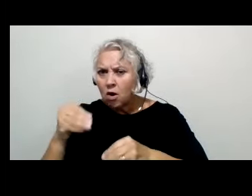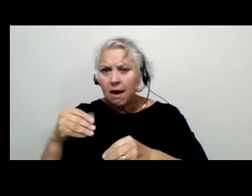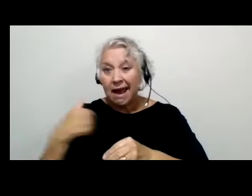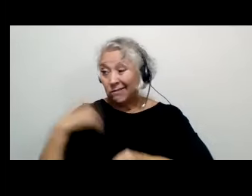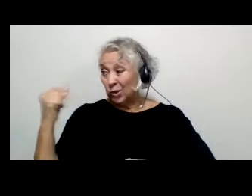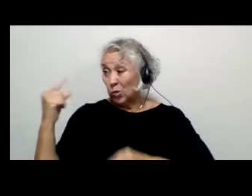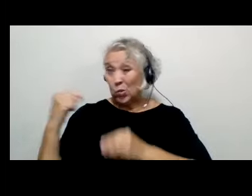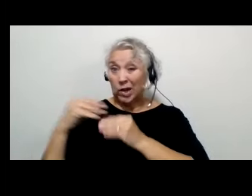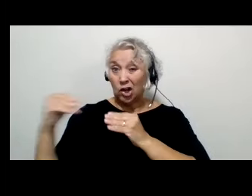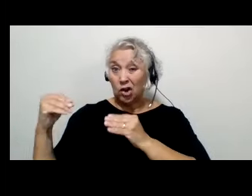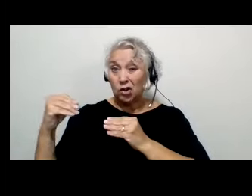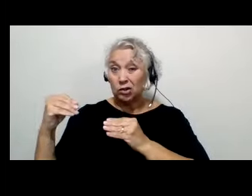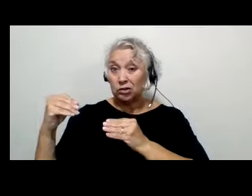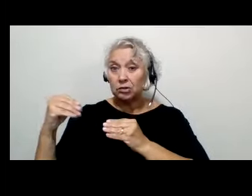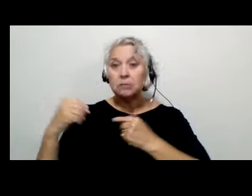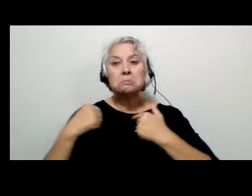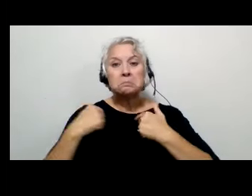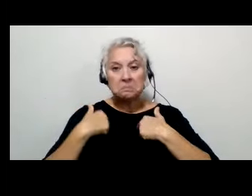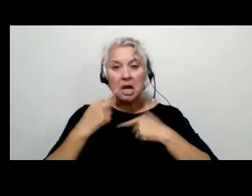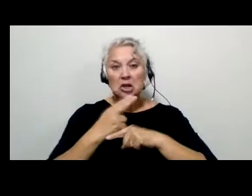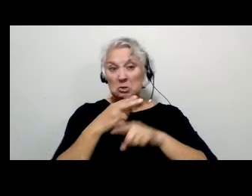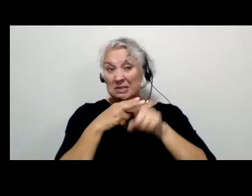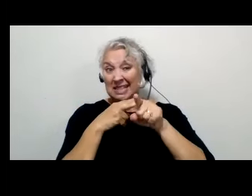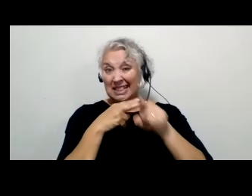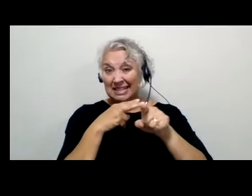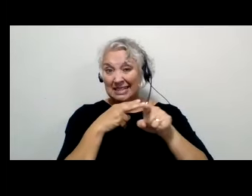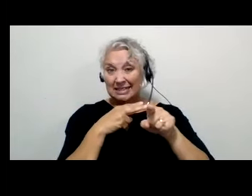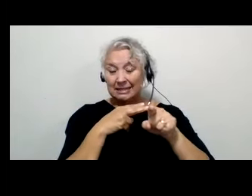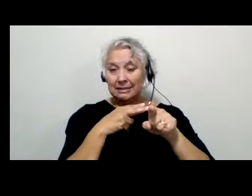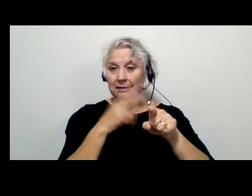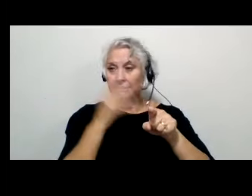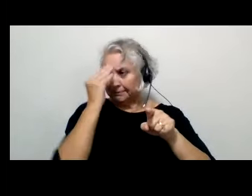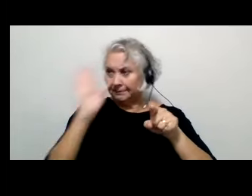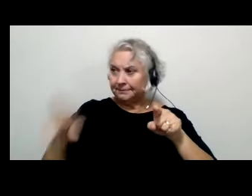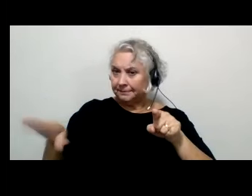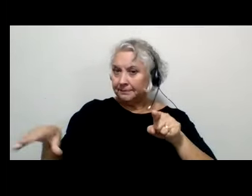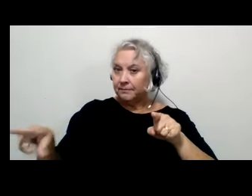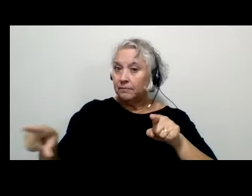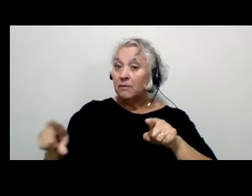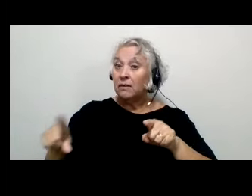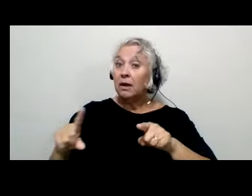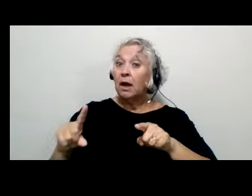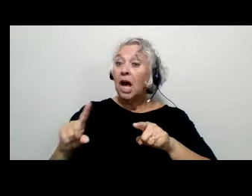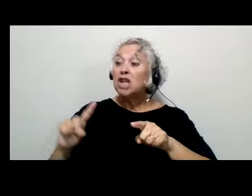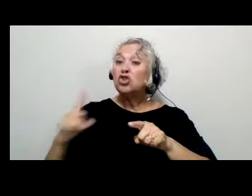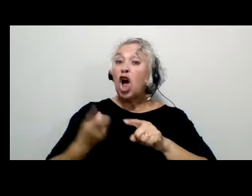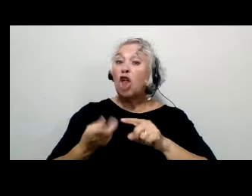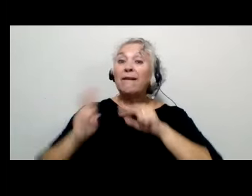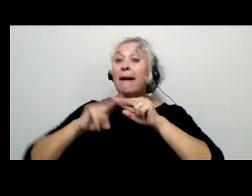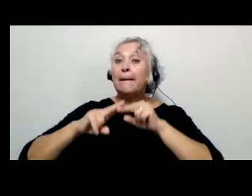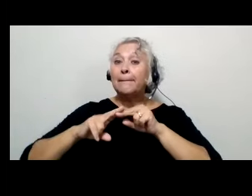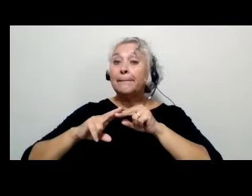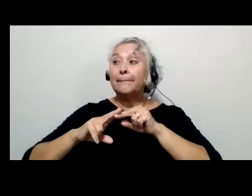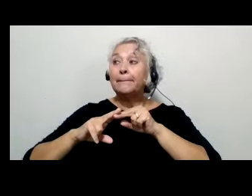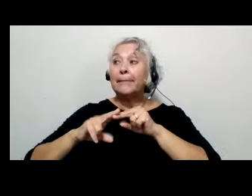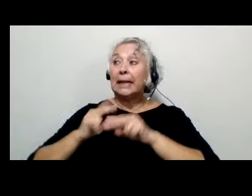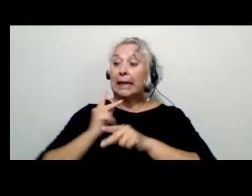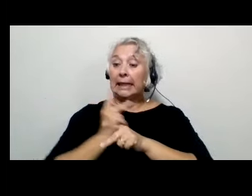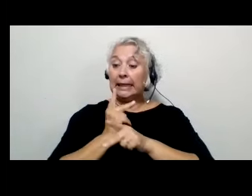$20. The way I utilize this activity is letting them know that by dollaring up on each item and